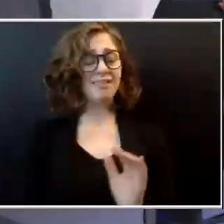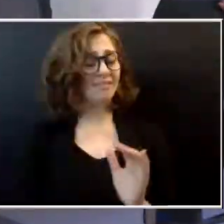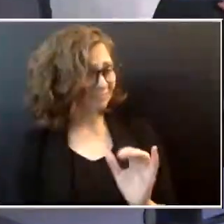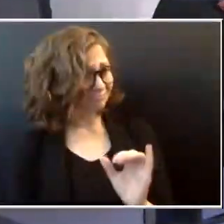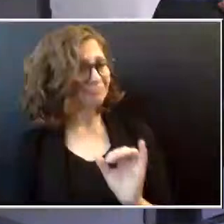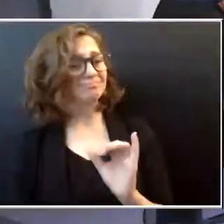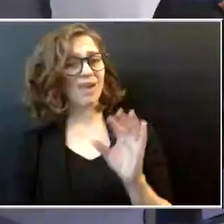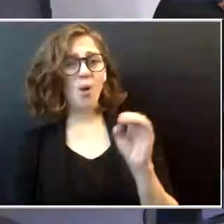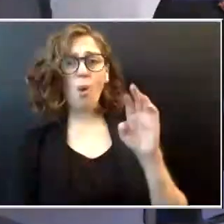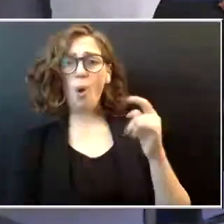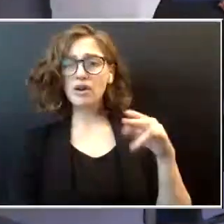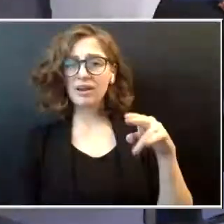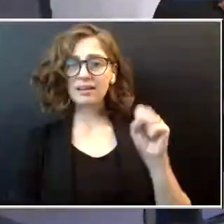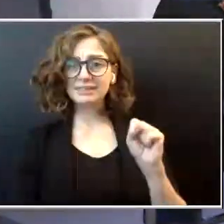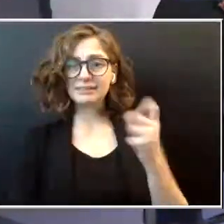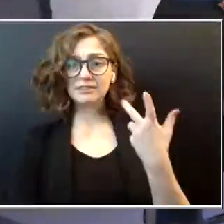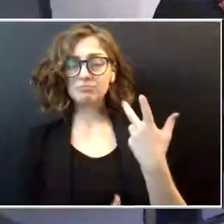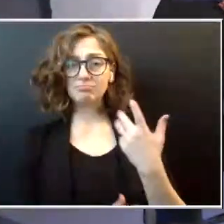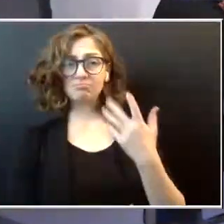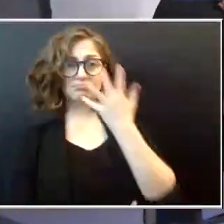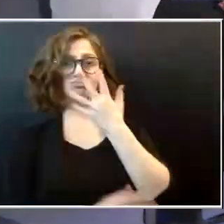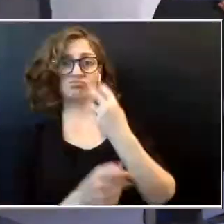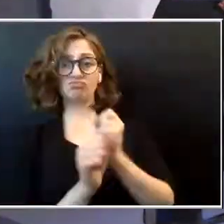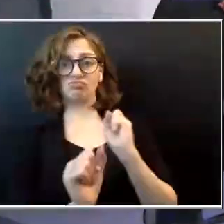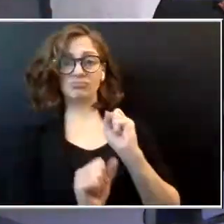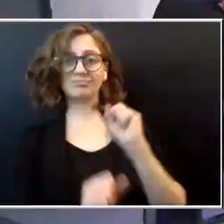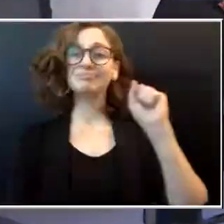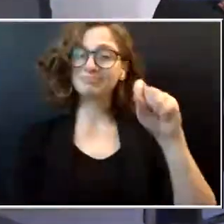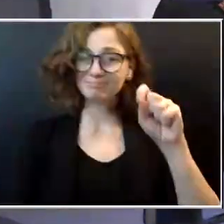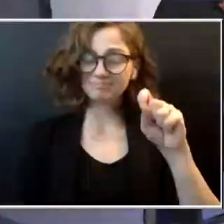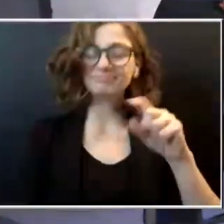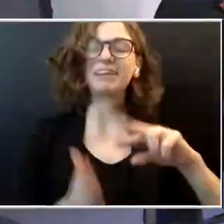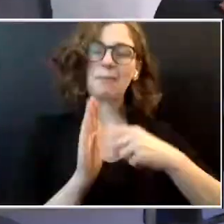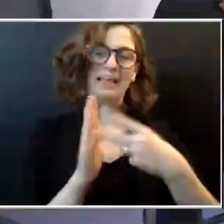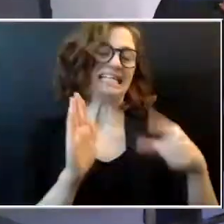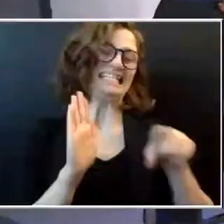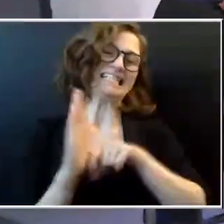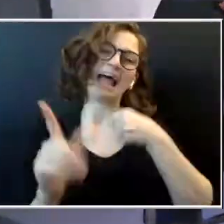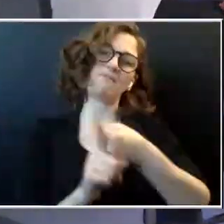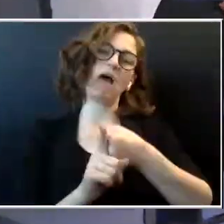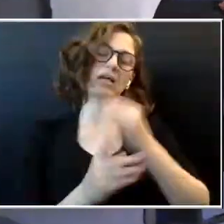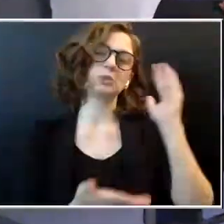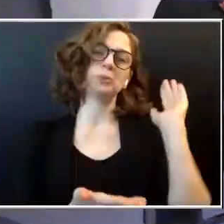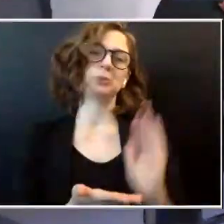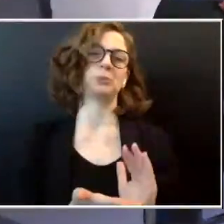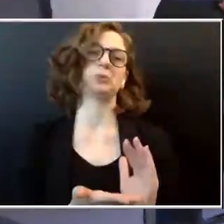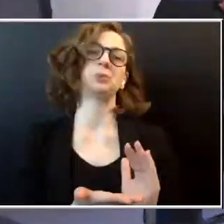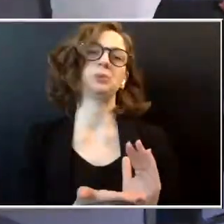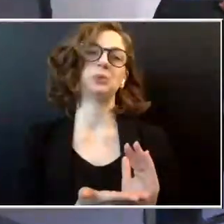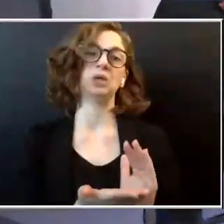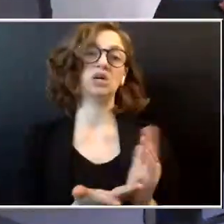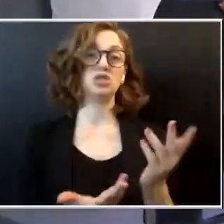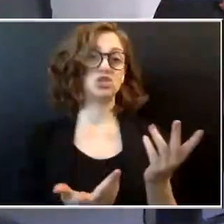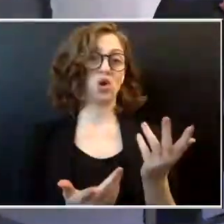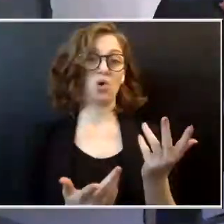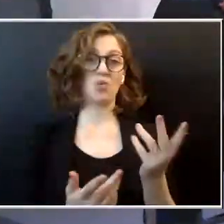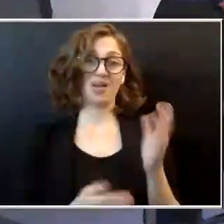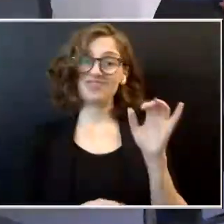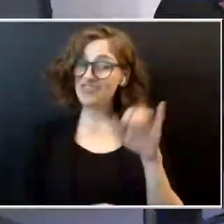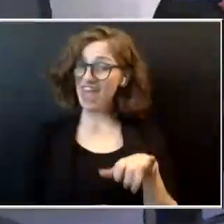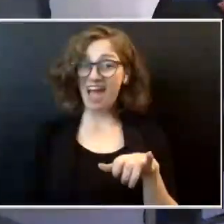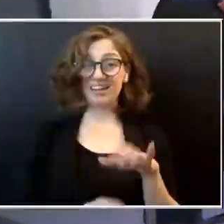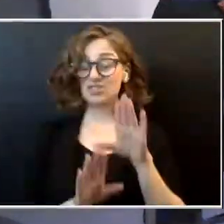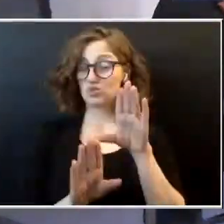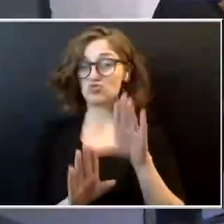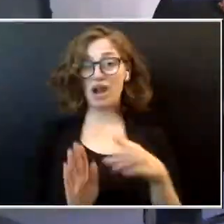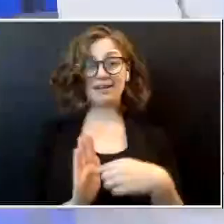less dose, and so because of that, the side effects are a lot less. And so this is actually, in this indication, it's actually great. This is another